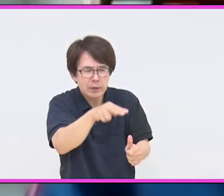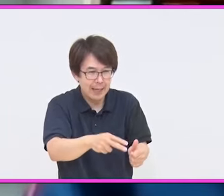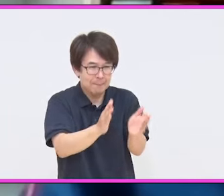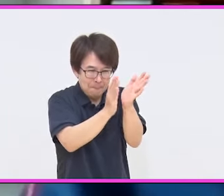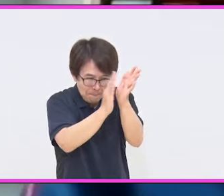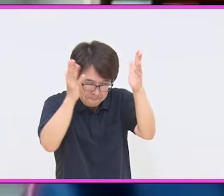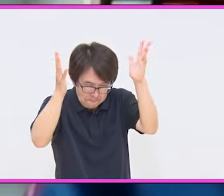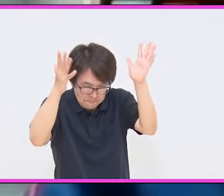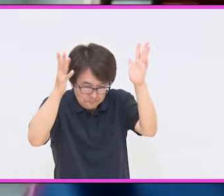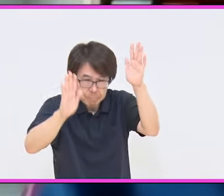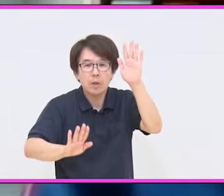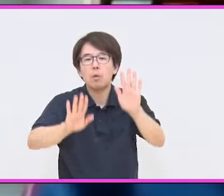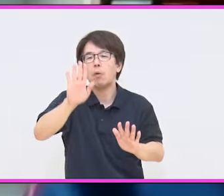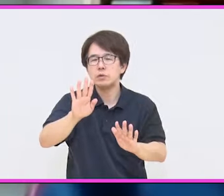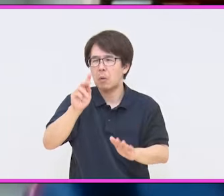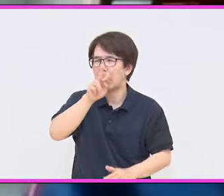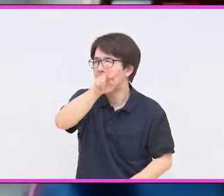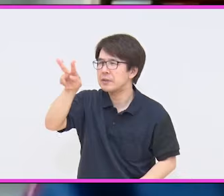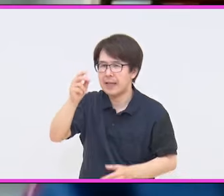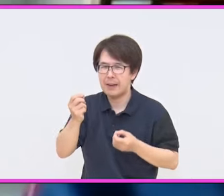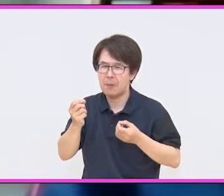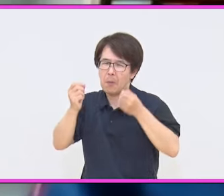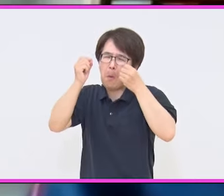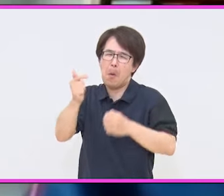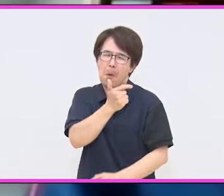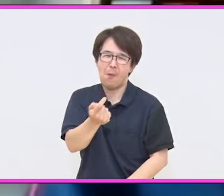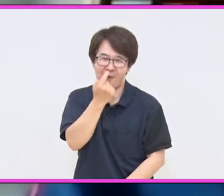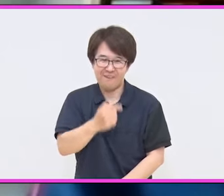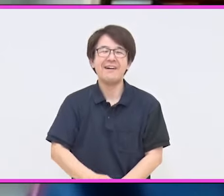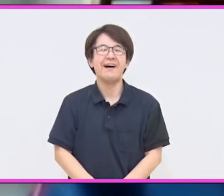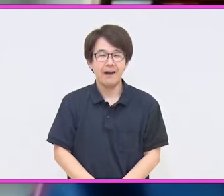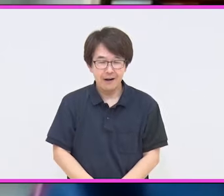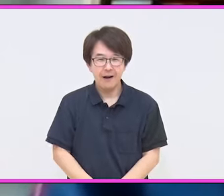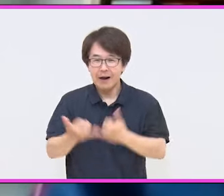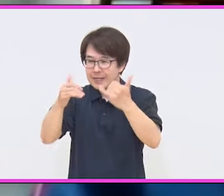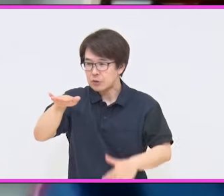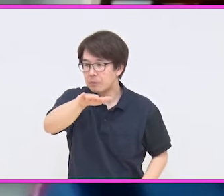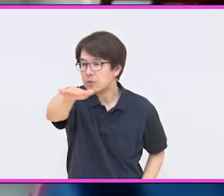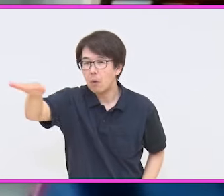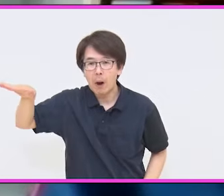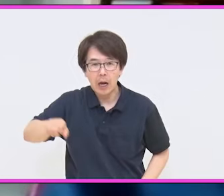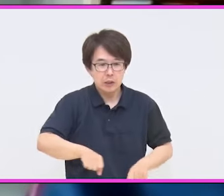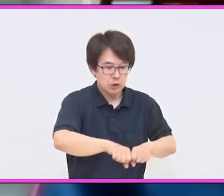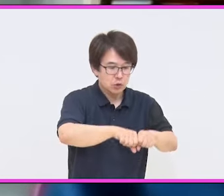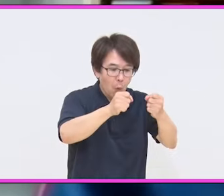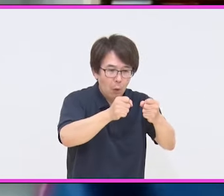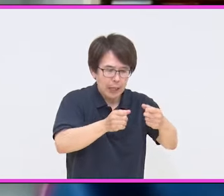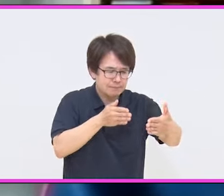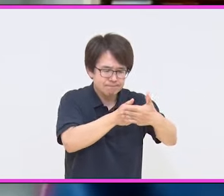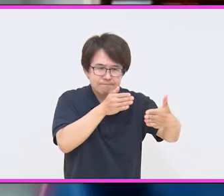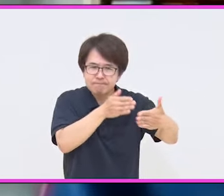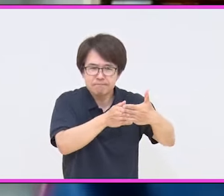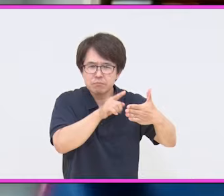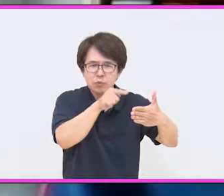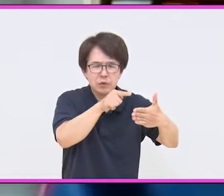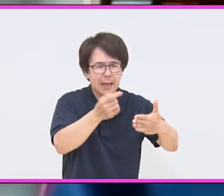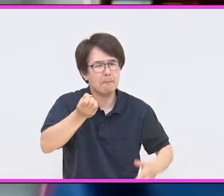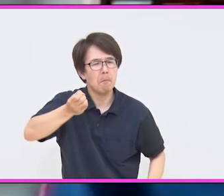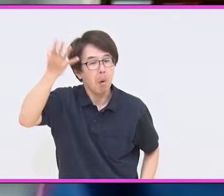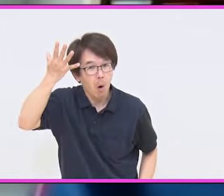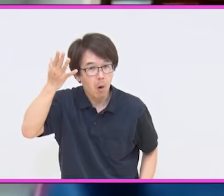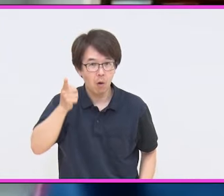performance rather than looking at the disability. People forgot about the disability, and that it truly